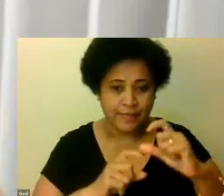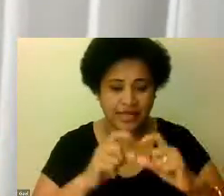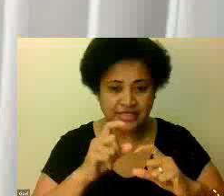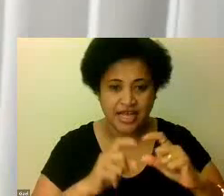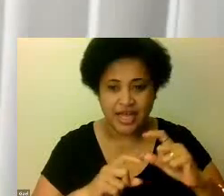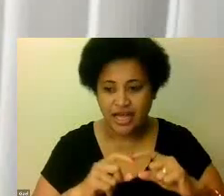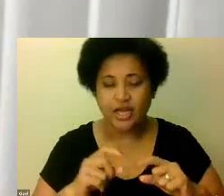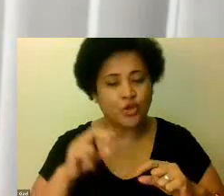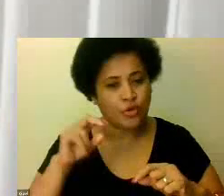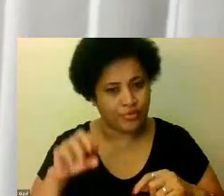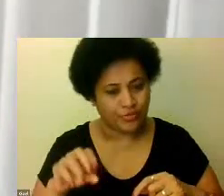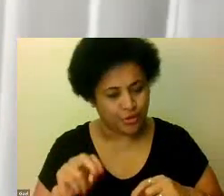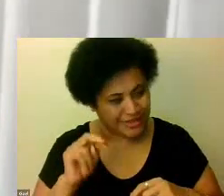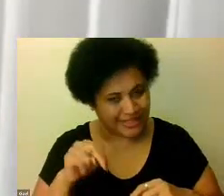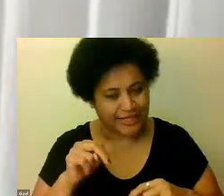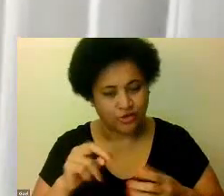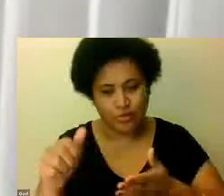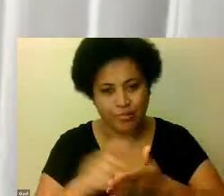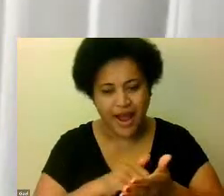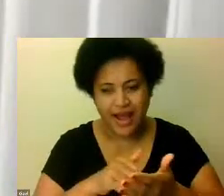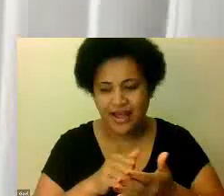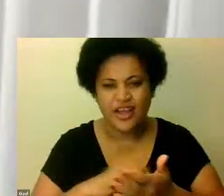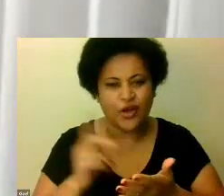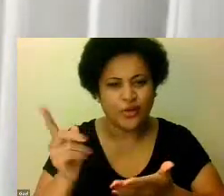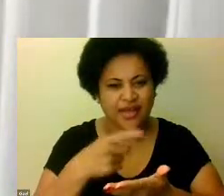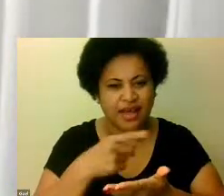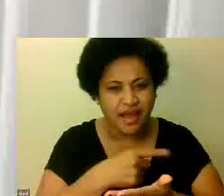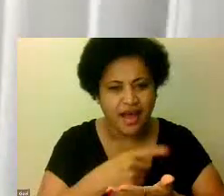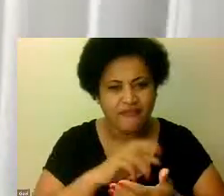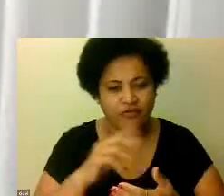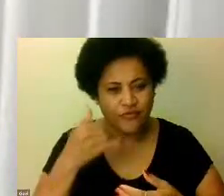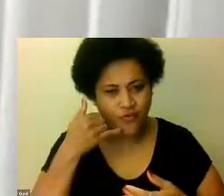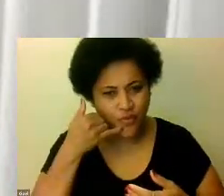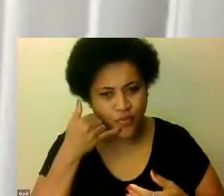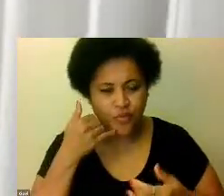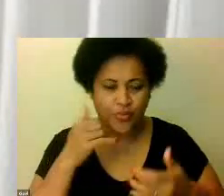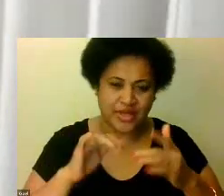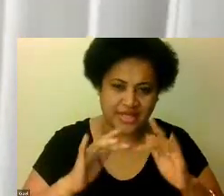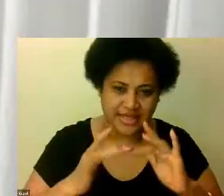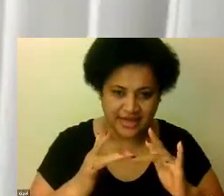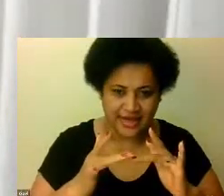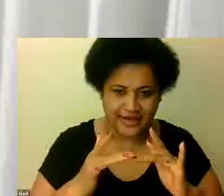these data, data plans or access internet, I think really depends. I mean,